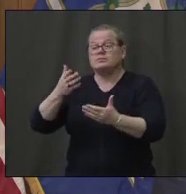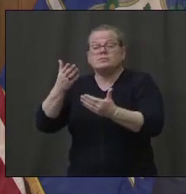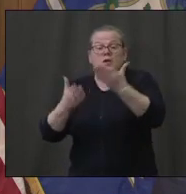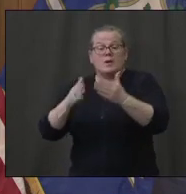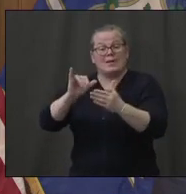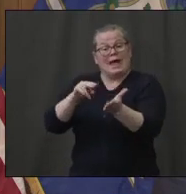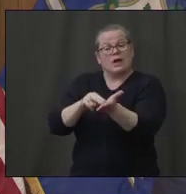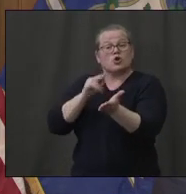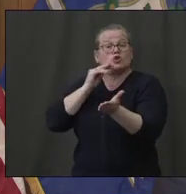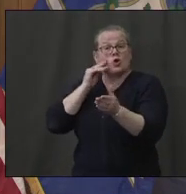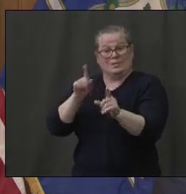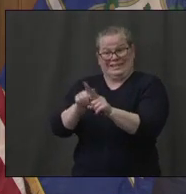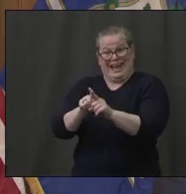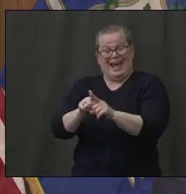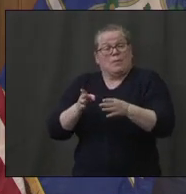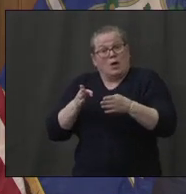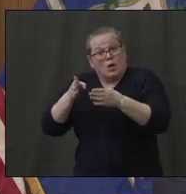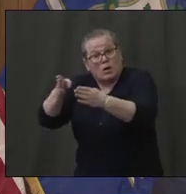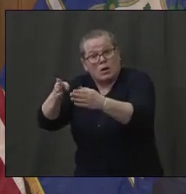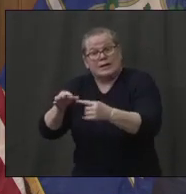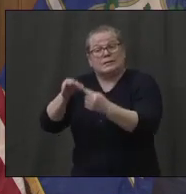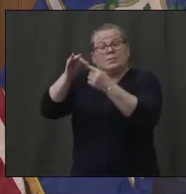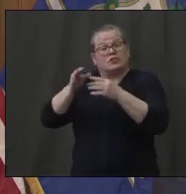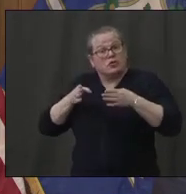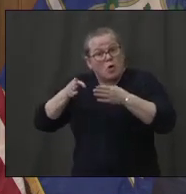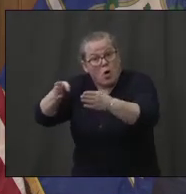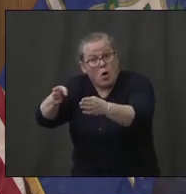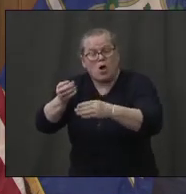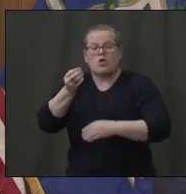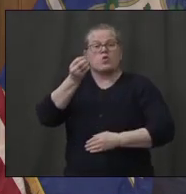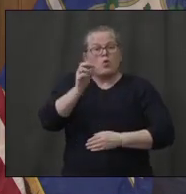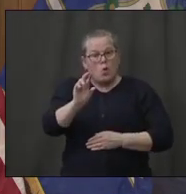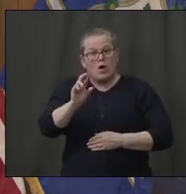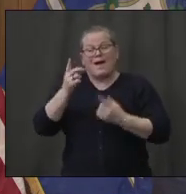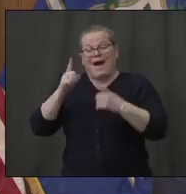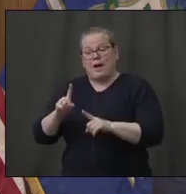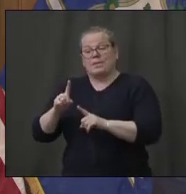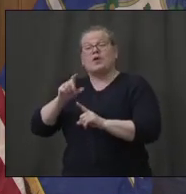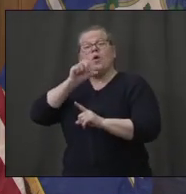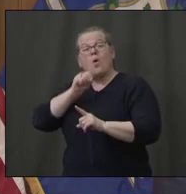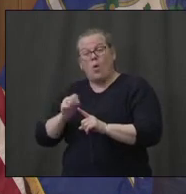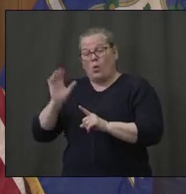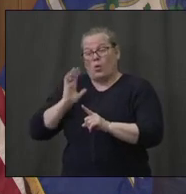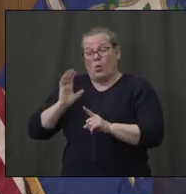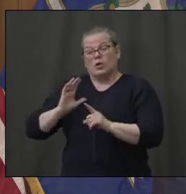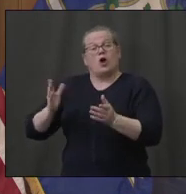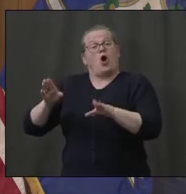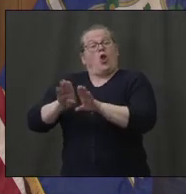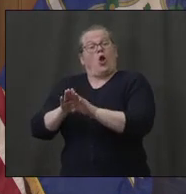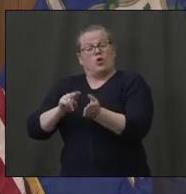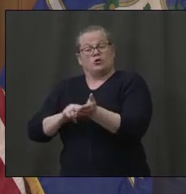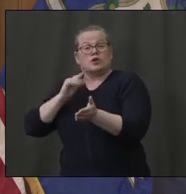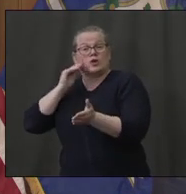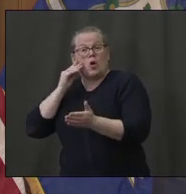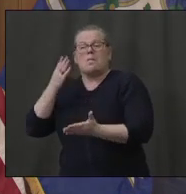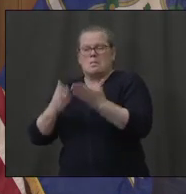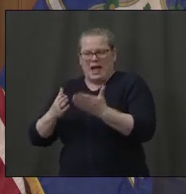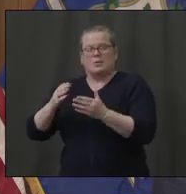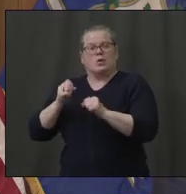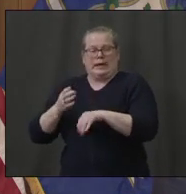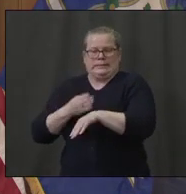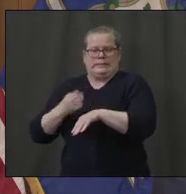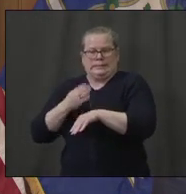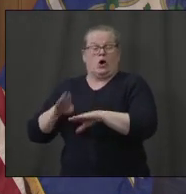right now to stand up and reactivate closed nursing homes that can be opened back up to become